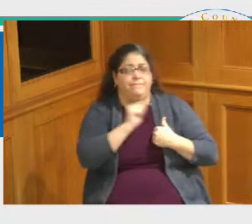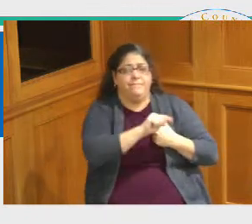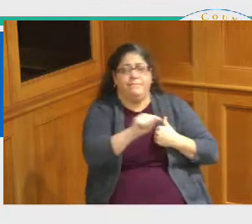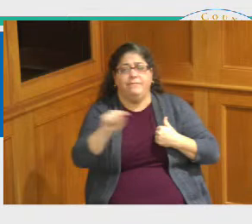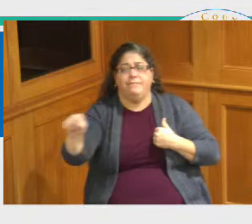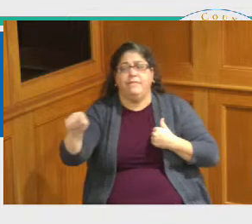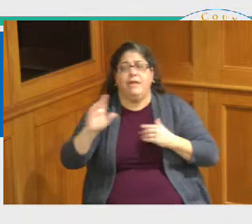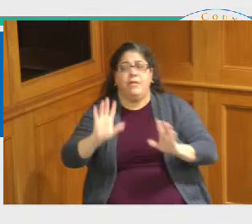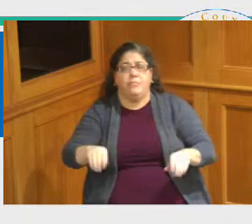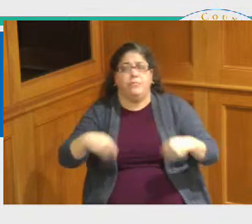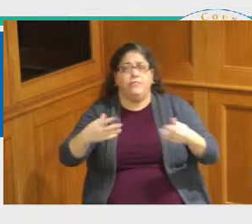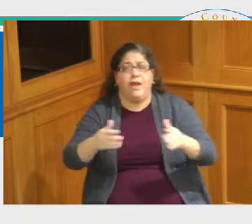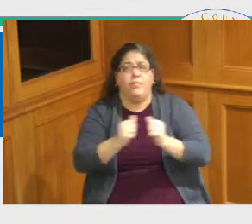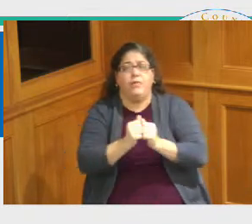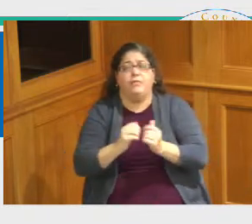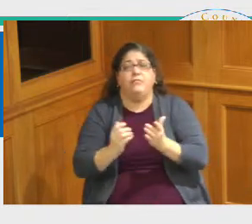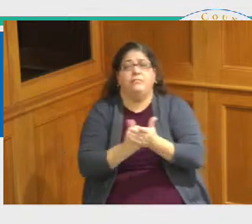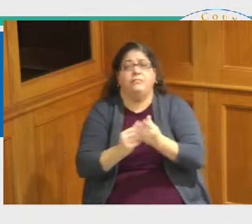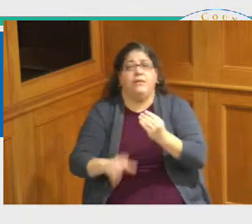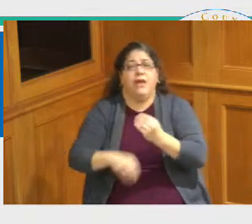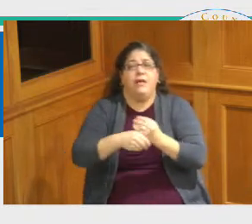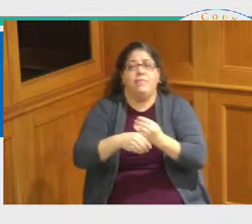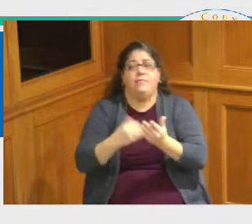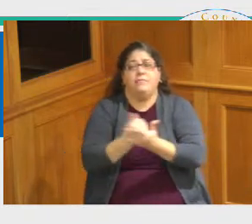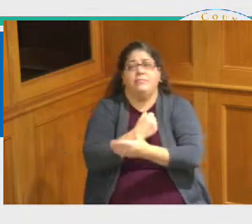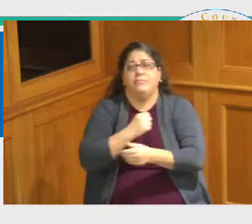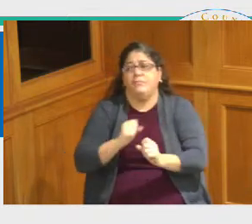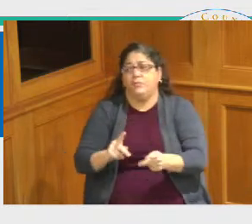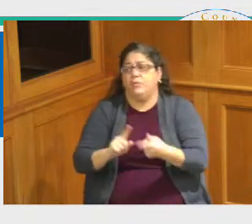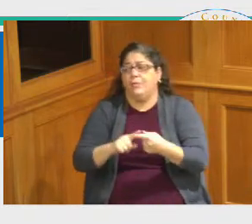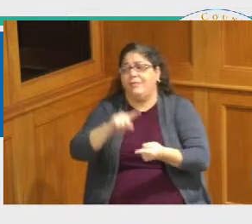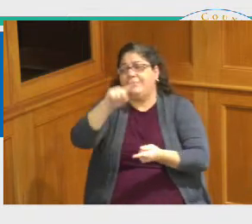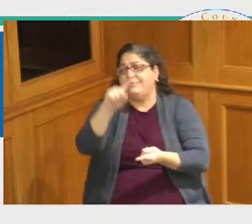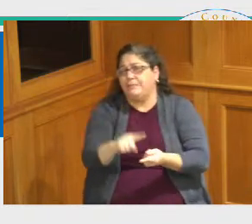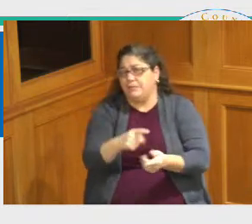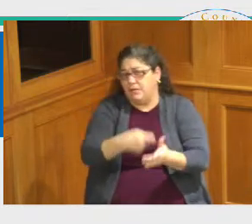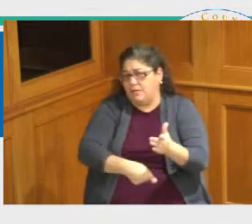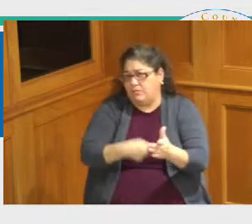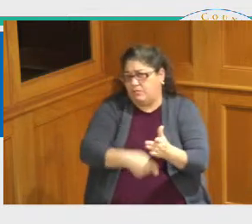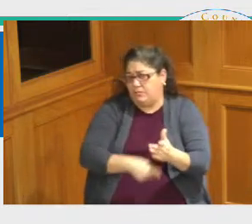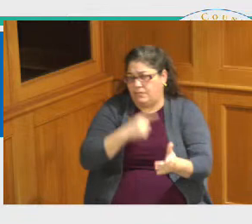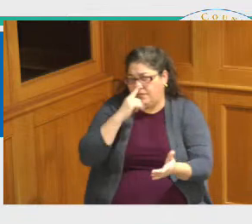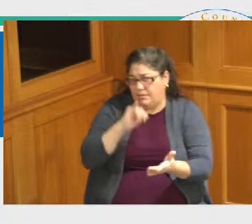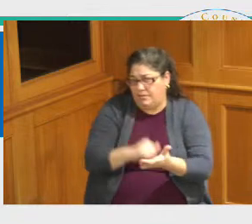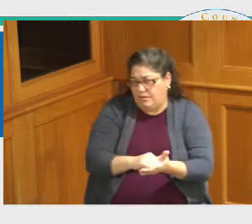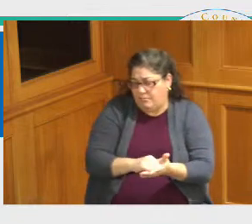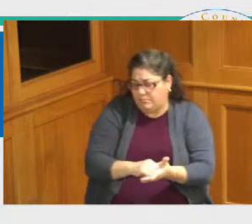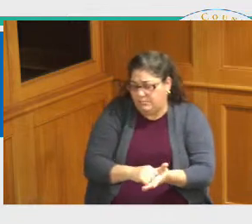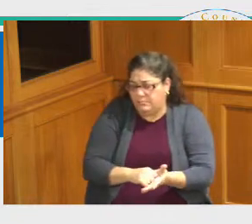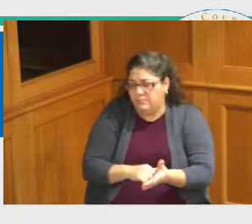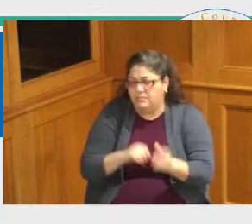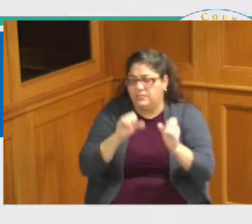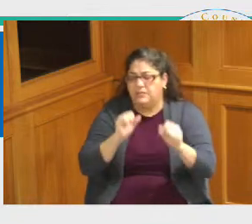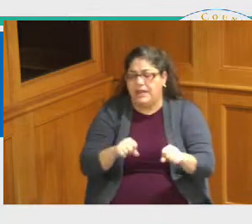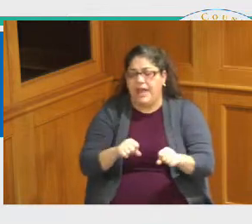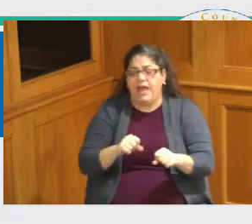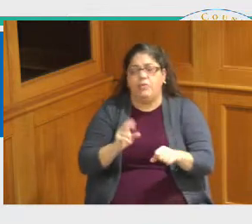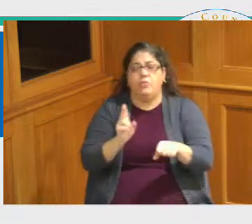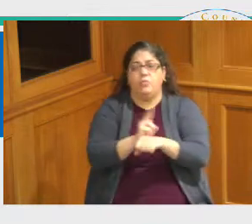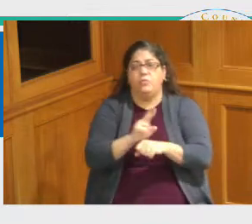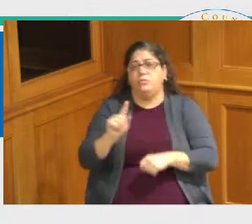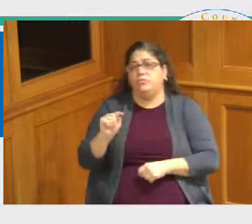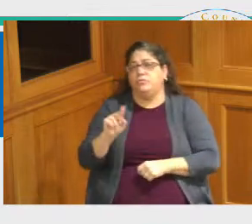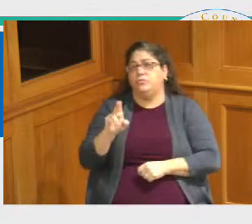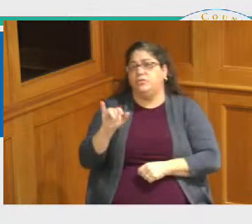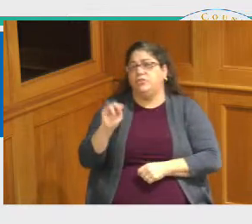provide our employees with additional opportunities to attend college at discounted rates that they can also apply their